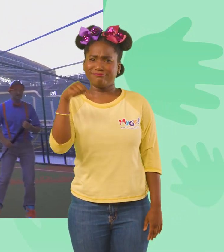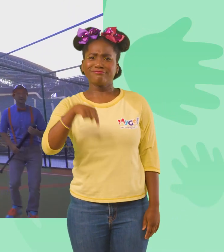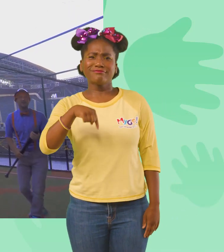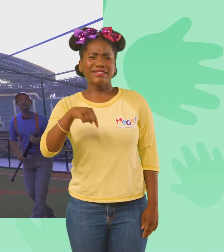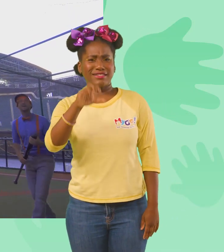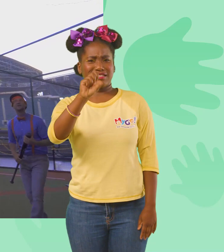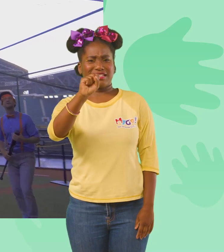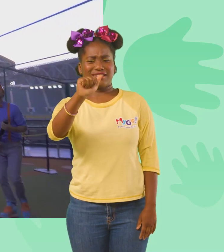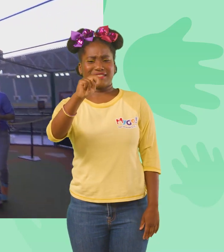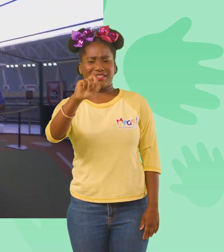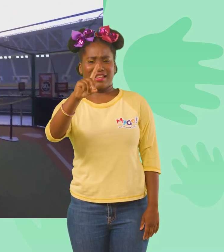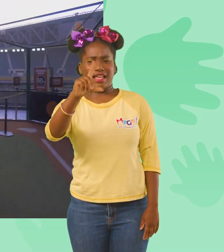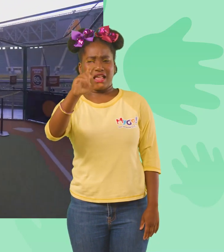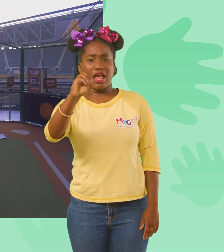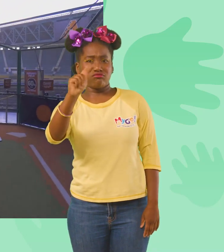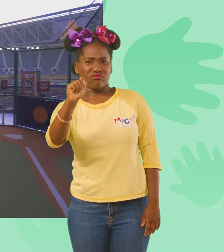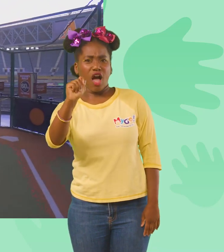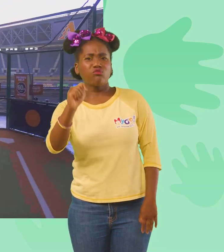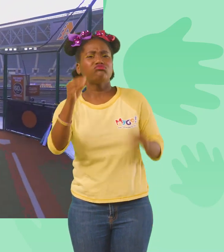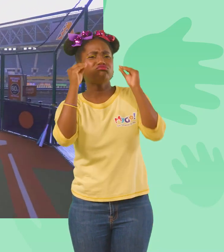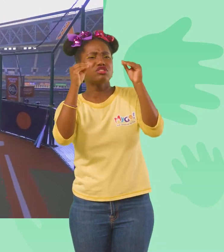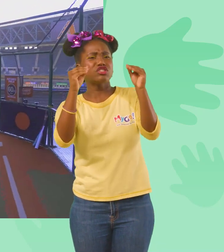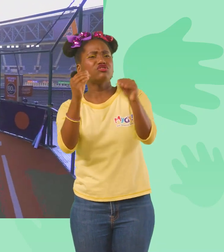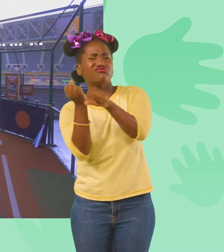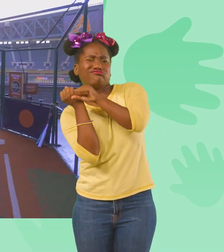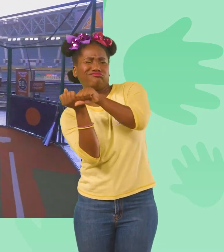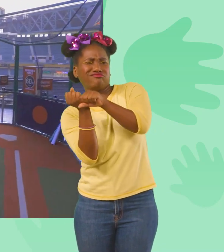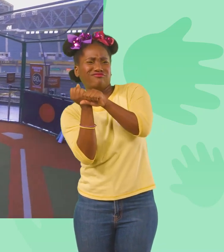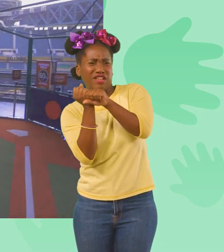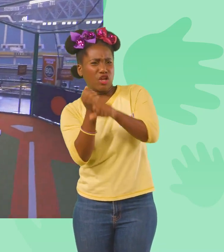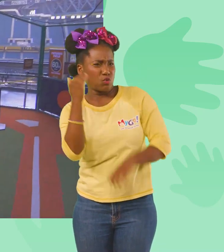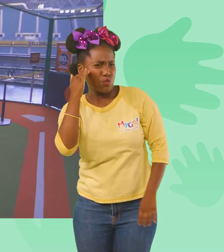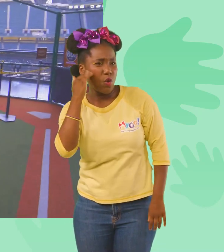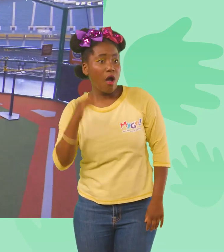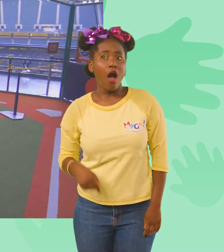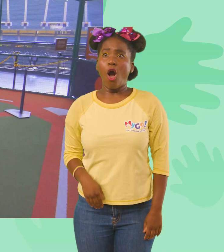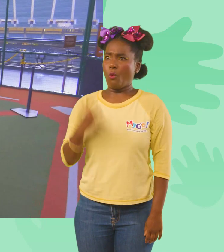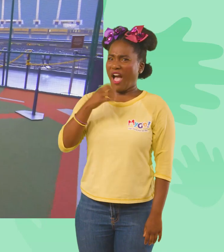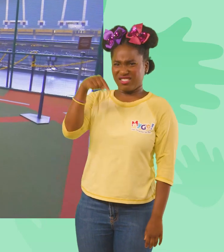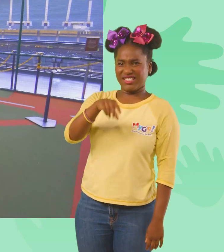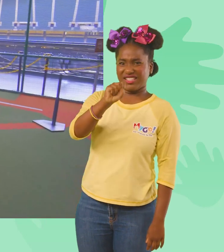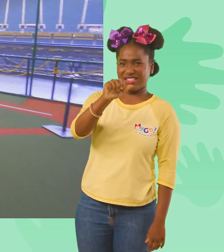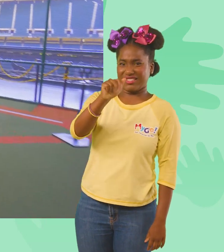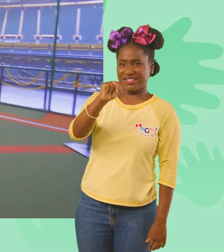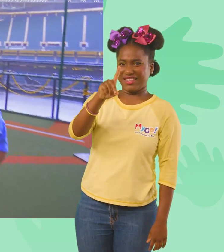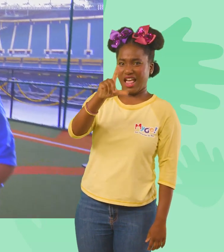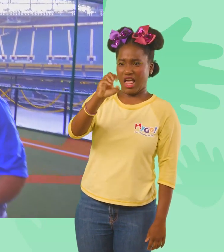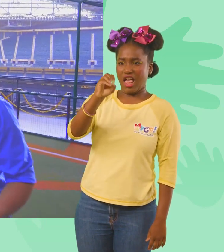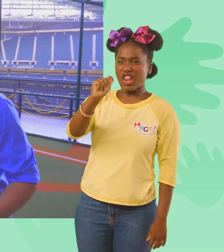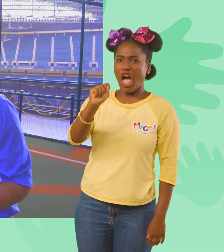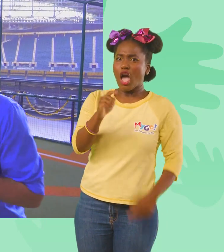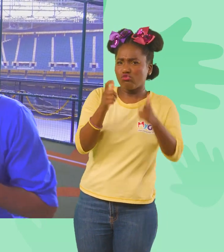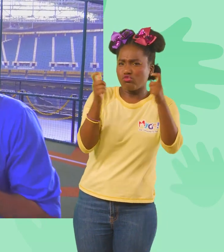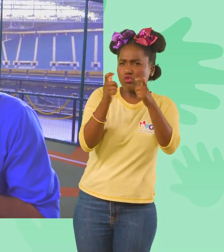our sand lot. This is where we're gonna teach you how to hit. Ooh, this is the sand lot, he said. It's a small version of the